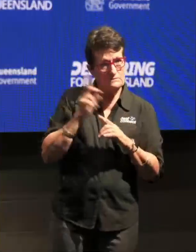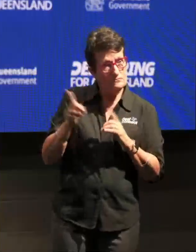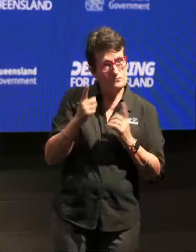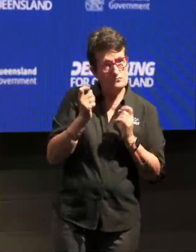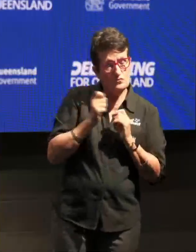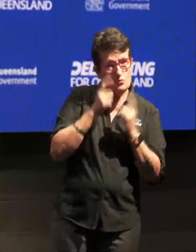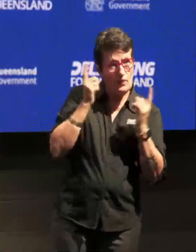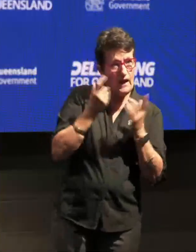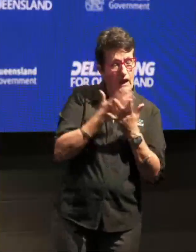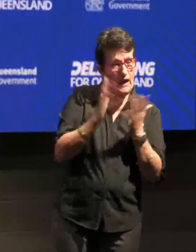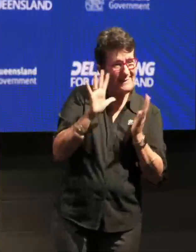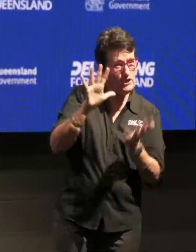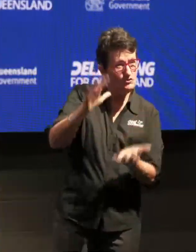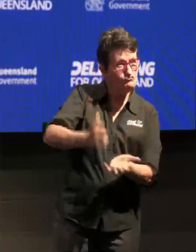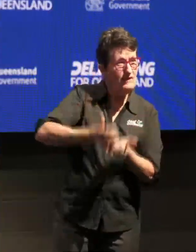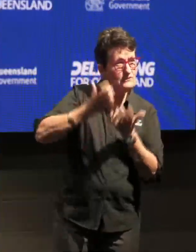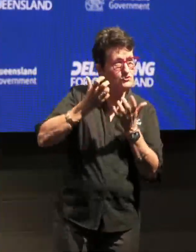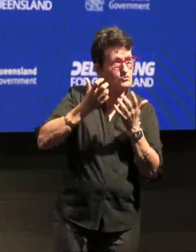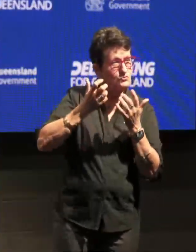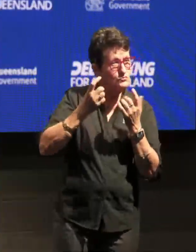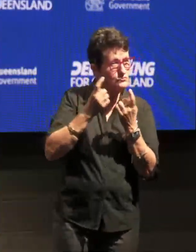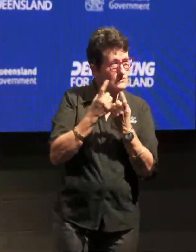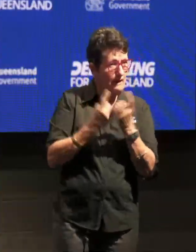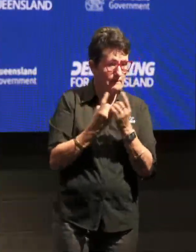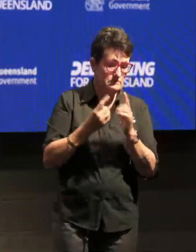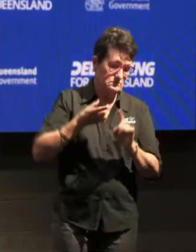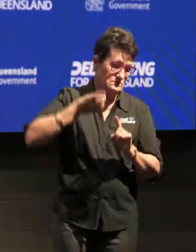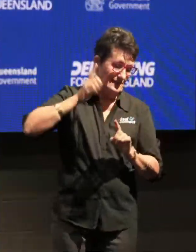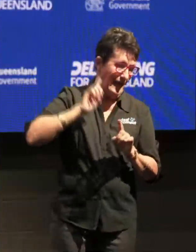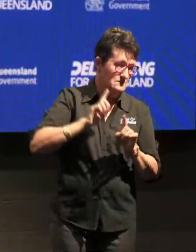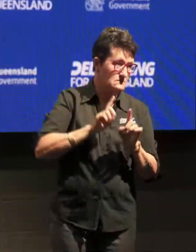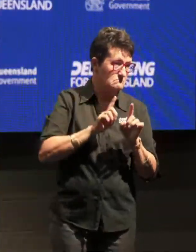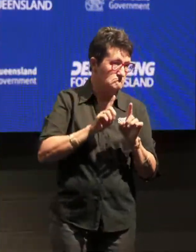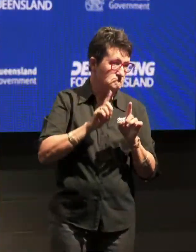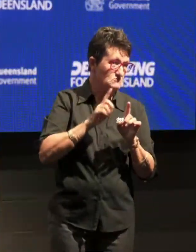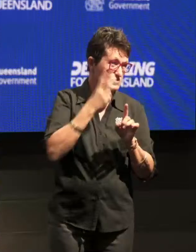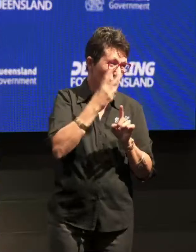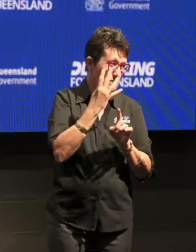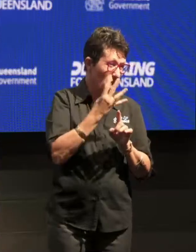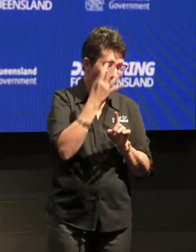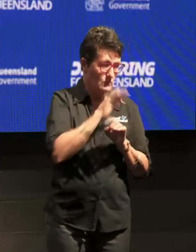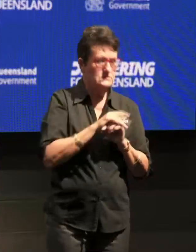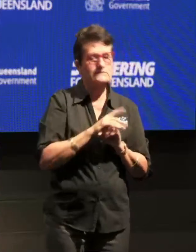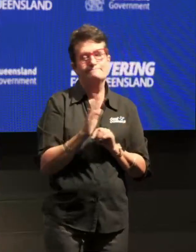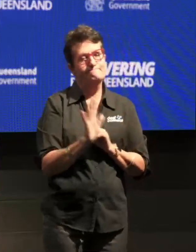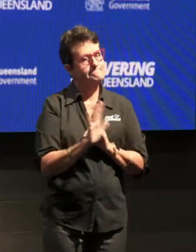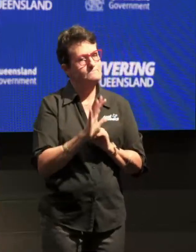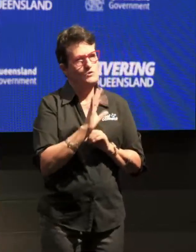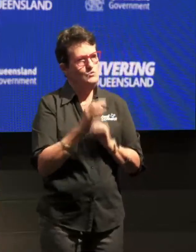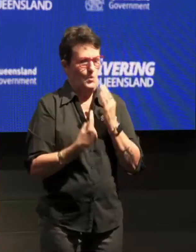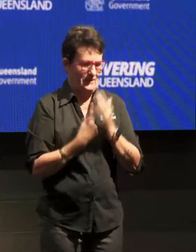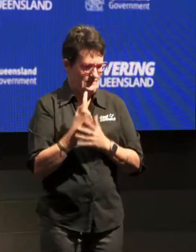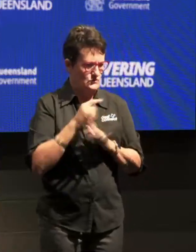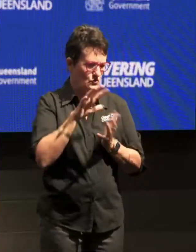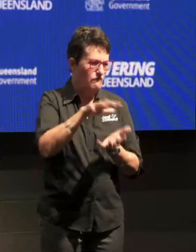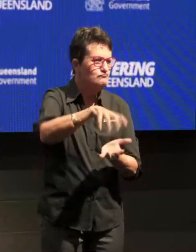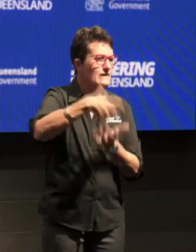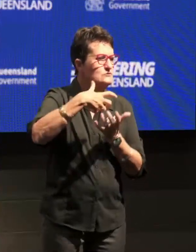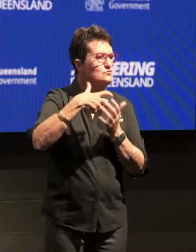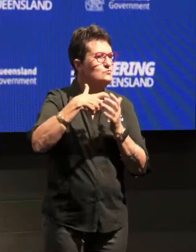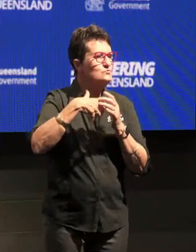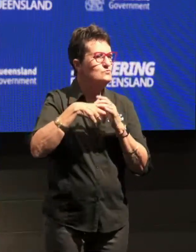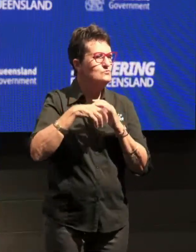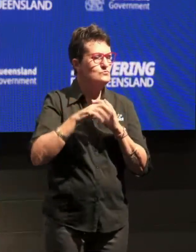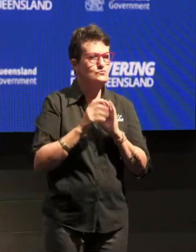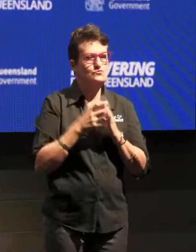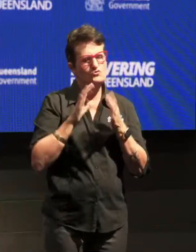any rescues or incidents so far or overnight in the past 24 hours? So there's no incidents, or rescues or anything of that